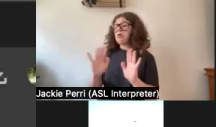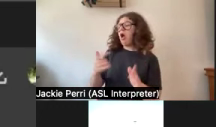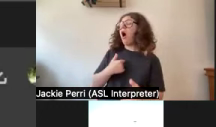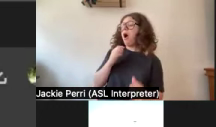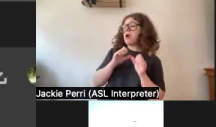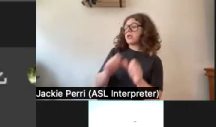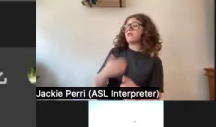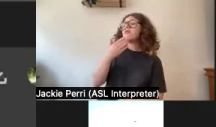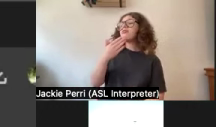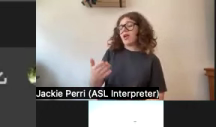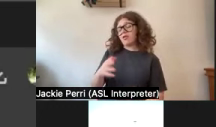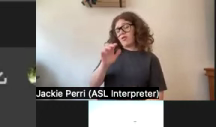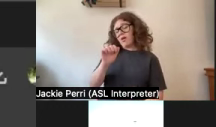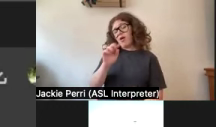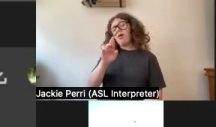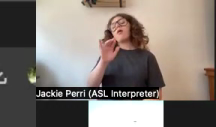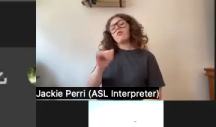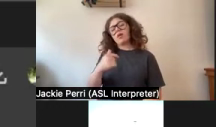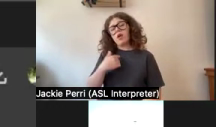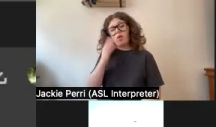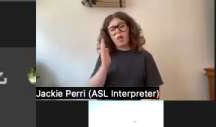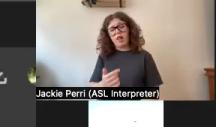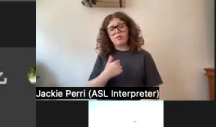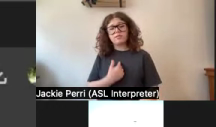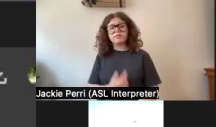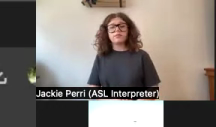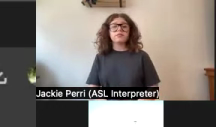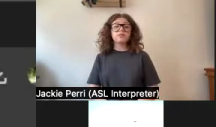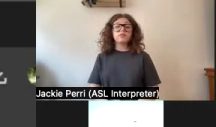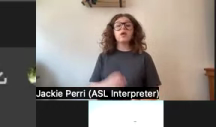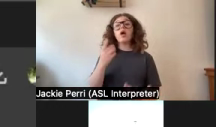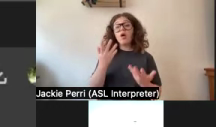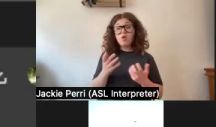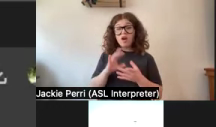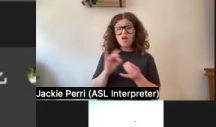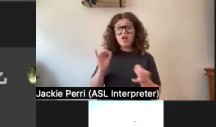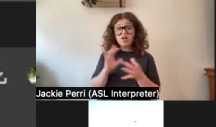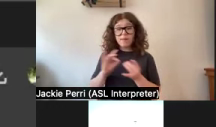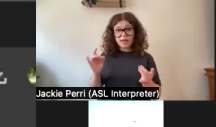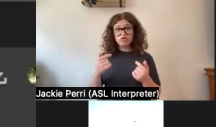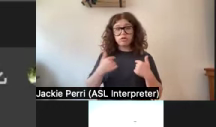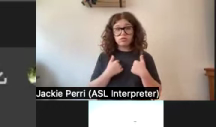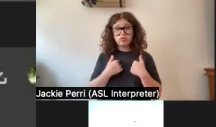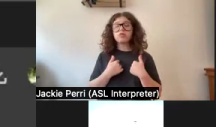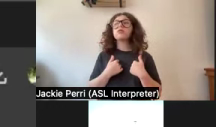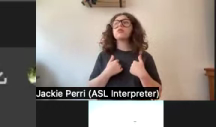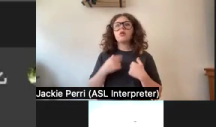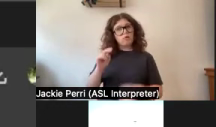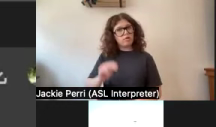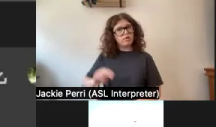Thank you, Audi. One thing that I want to just Okay. mention is that the North